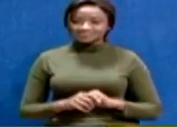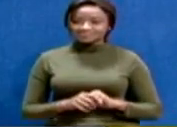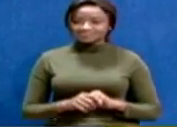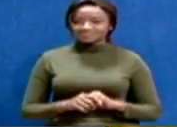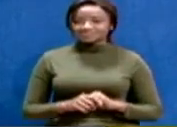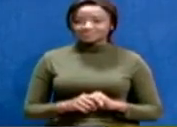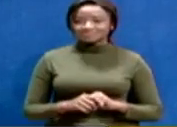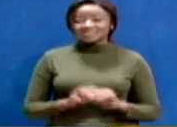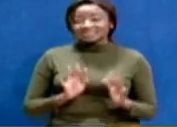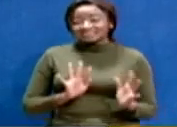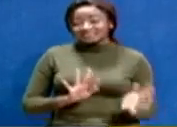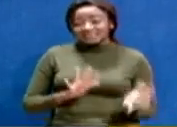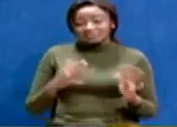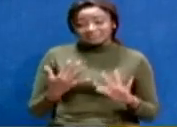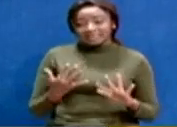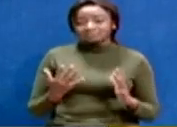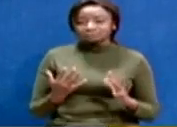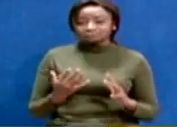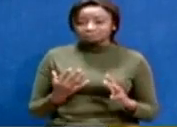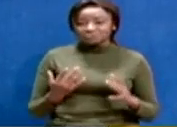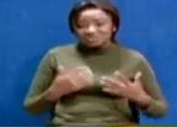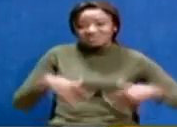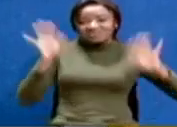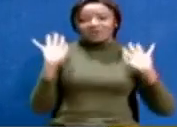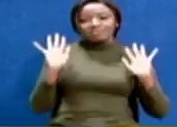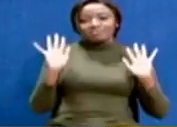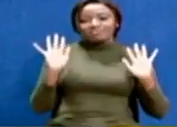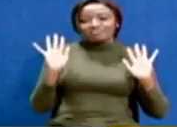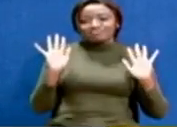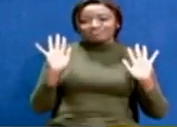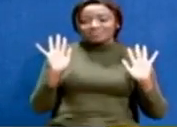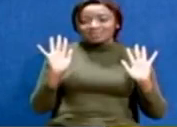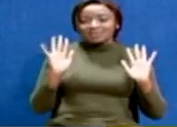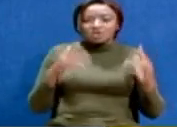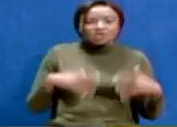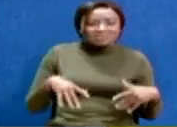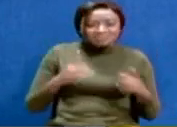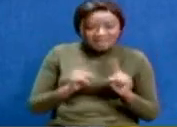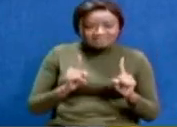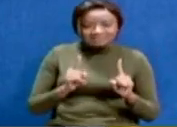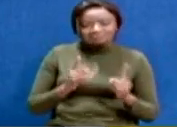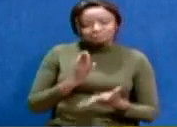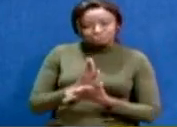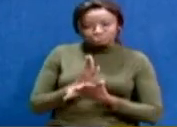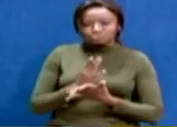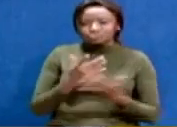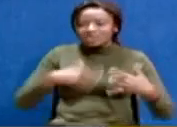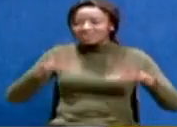We have to give up many of our freedoms and desires.